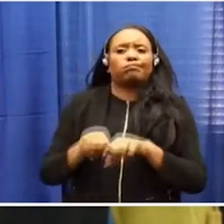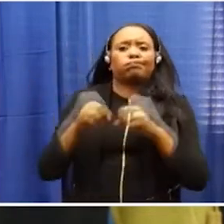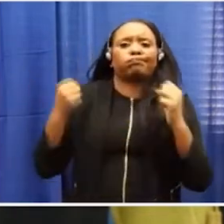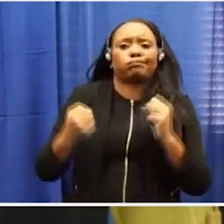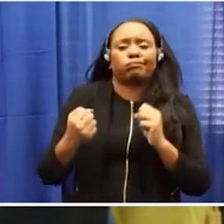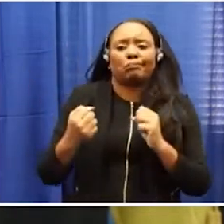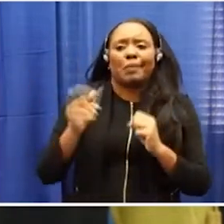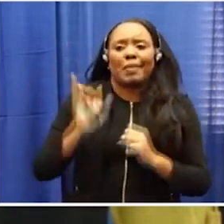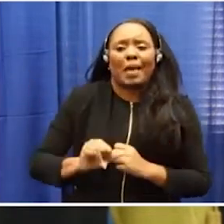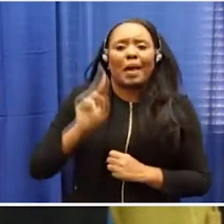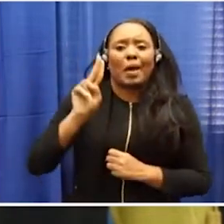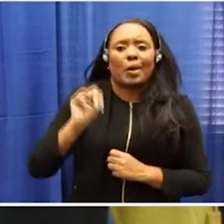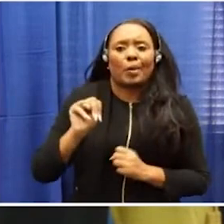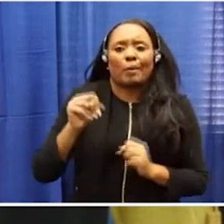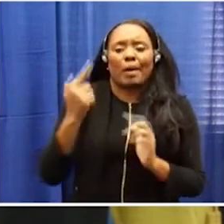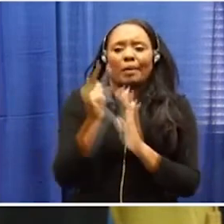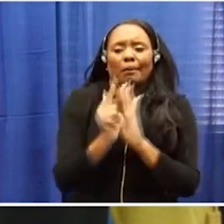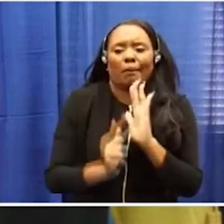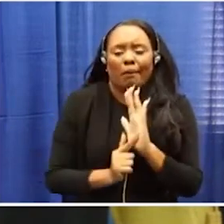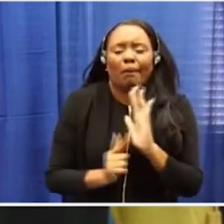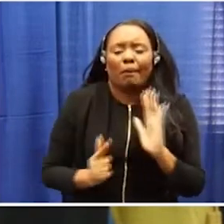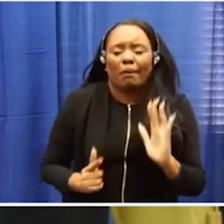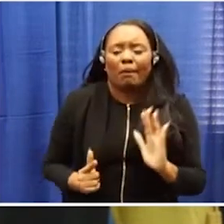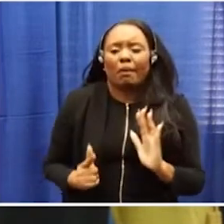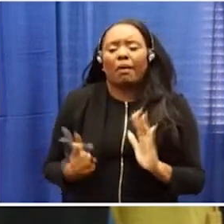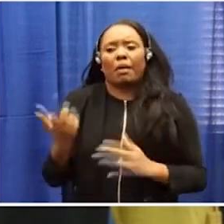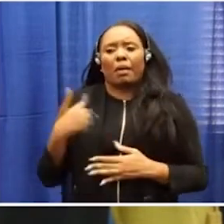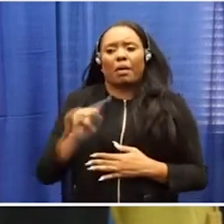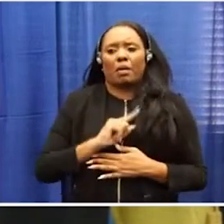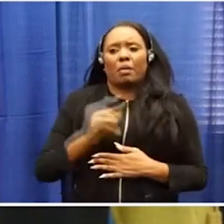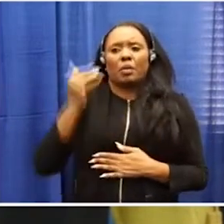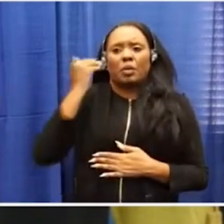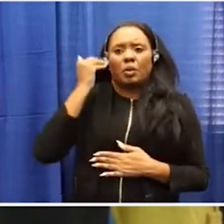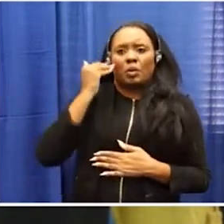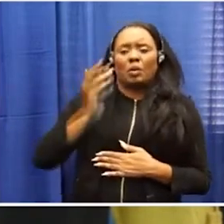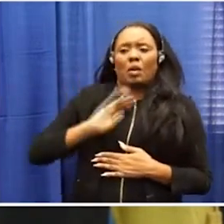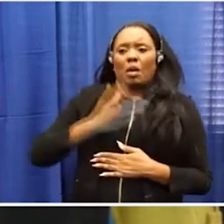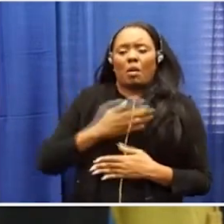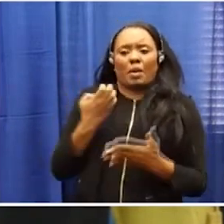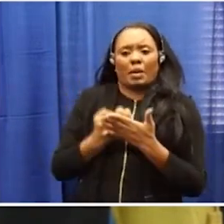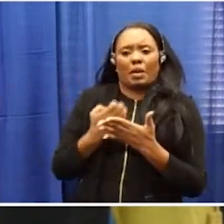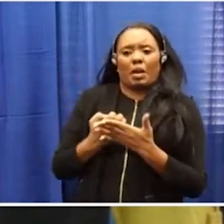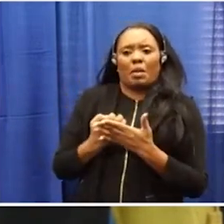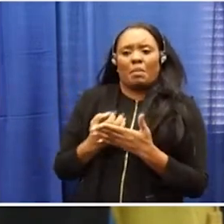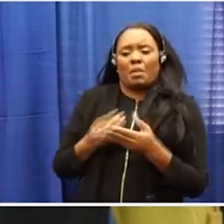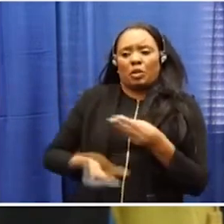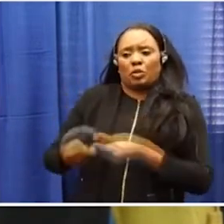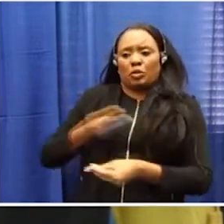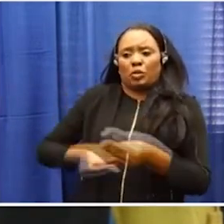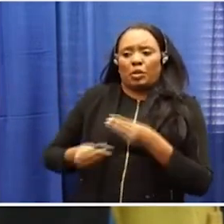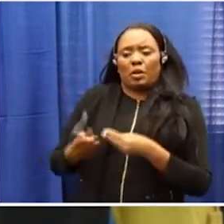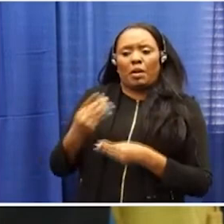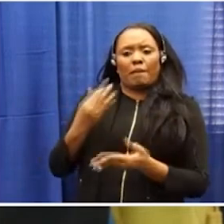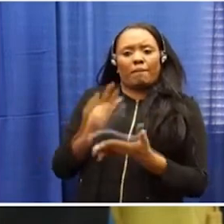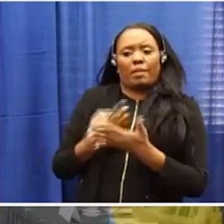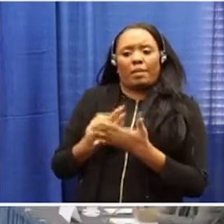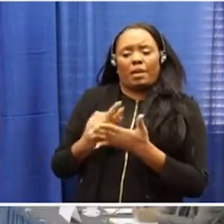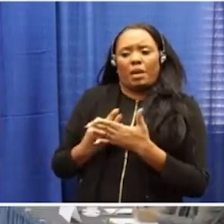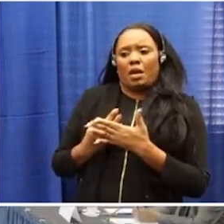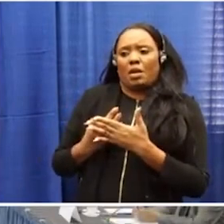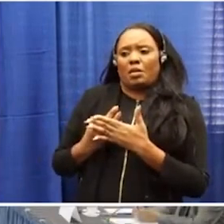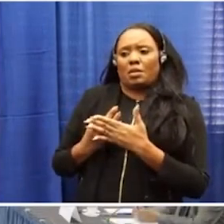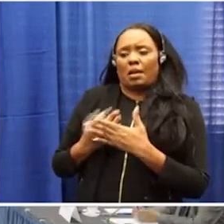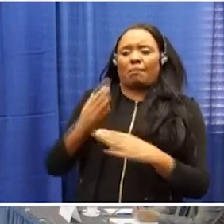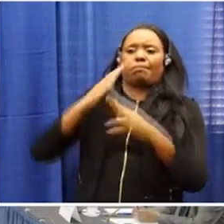condemns unreservedly the continuation of the economic, trade, and financial embargo imposed